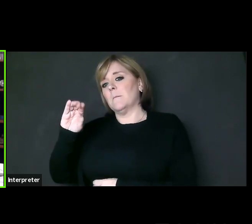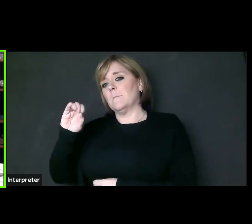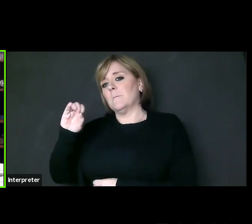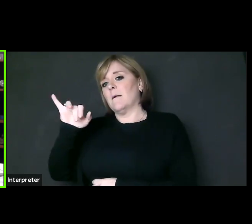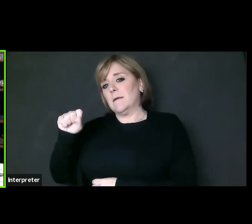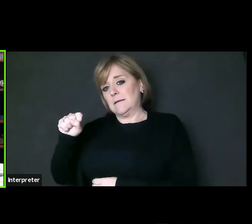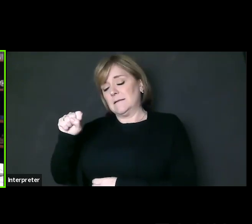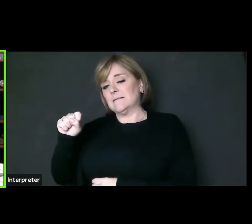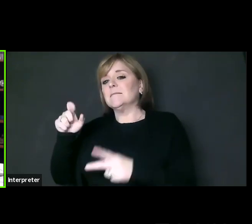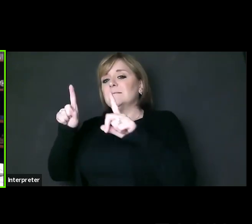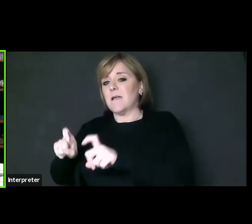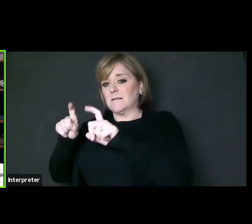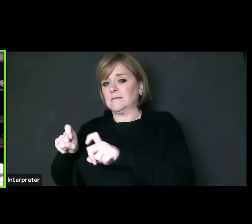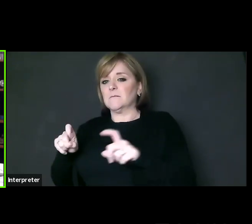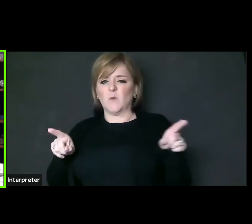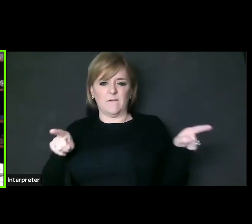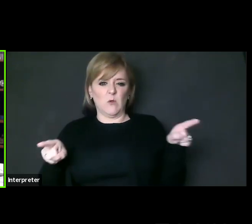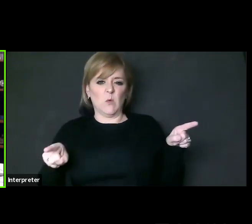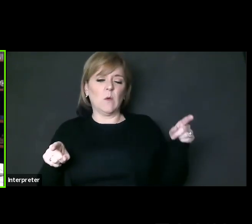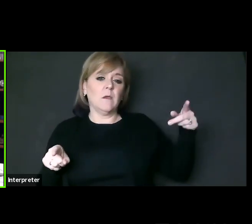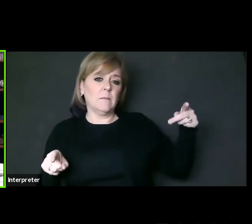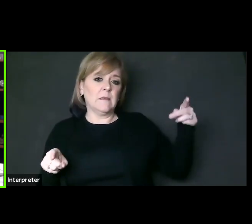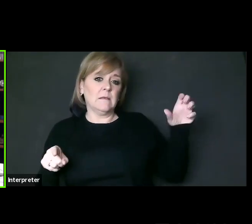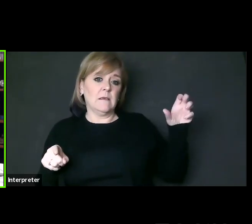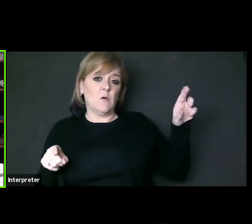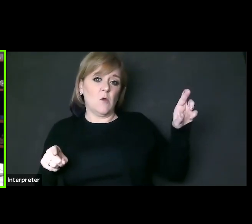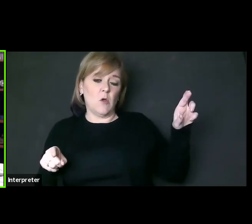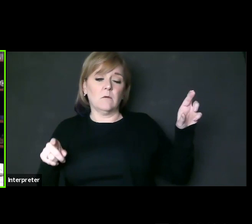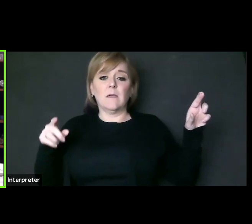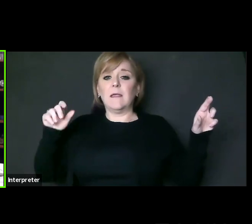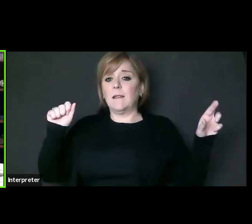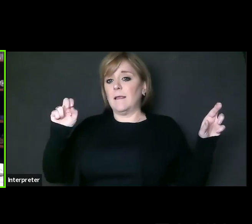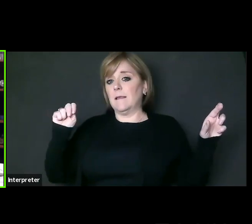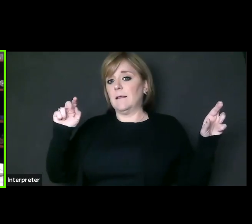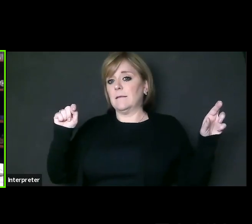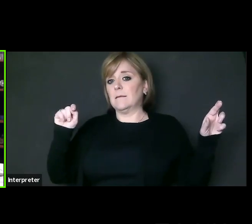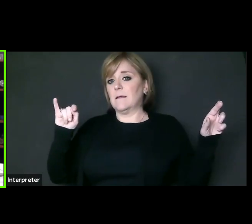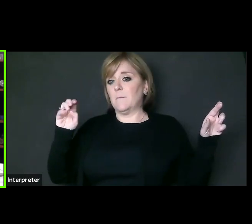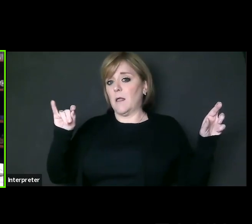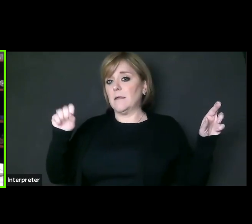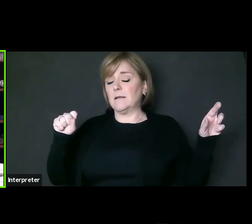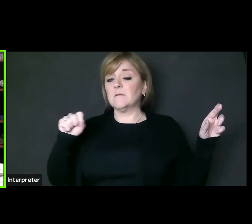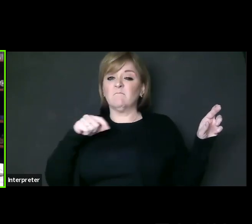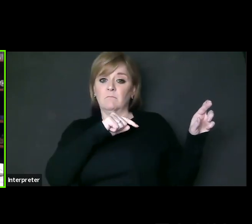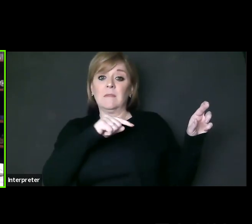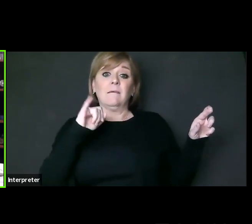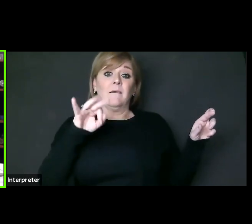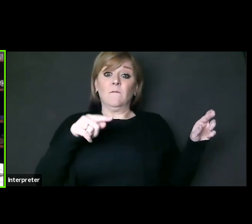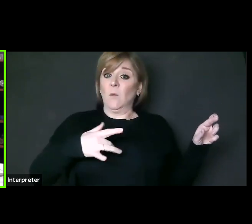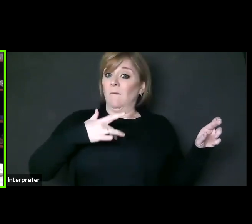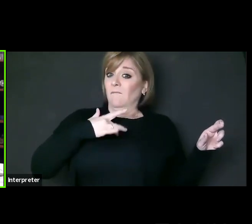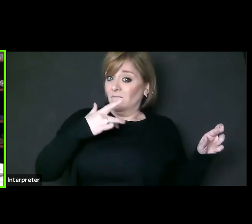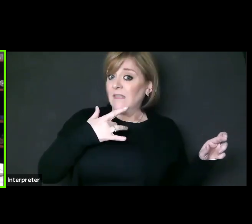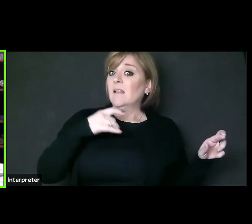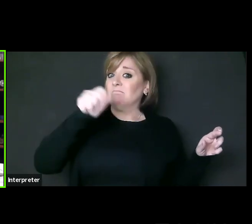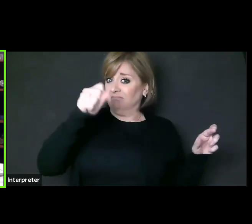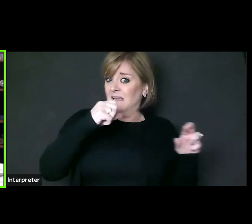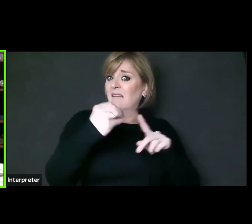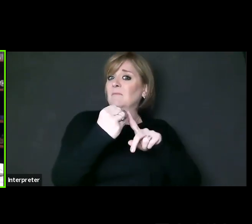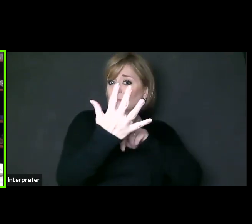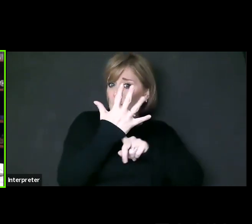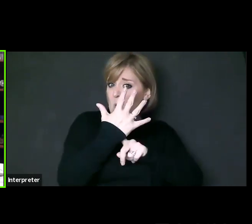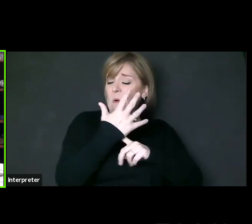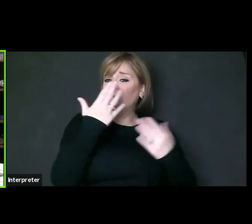of tests in Lubbock. The one for the acutely ill, or that you think you've been exposed and they're symptomatic, that's called the PCR